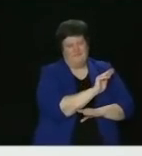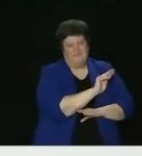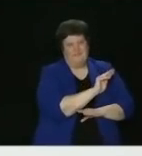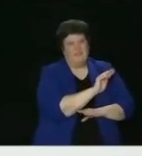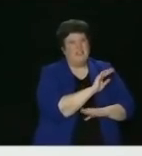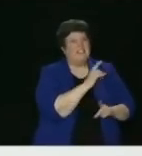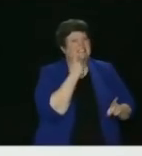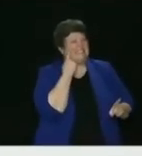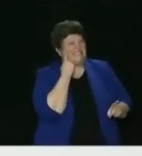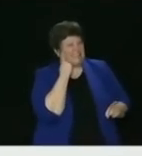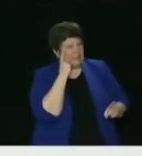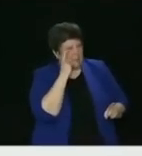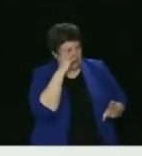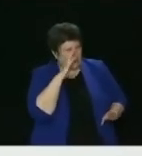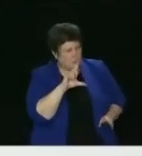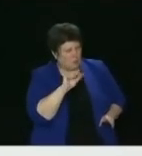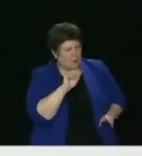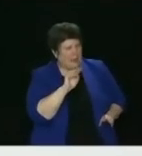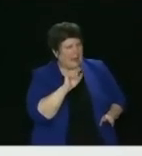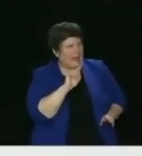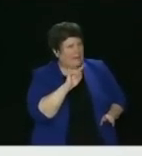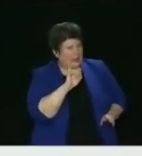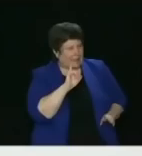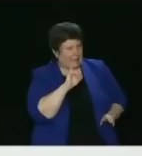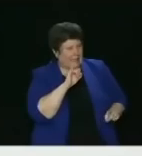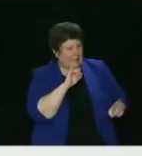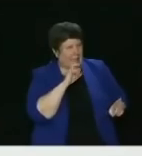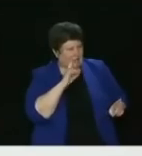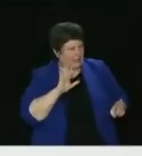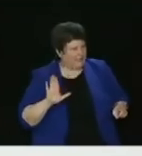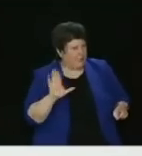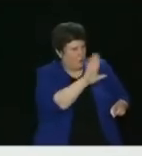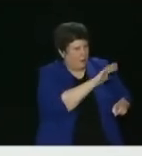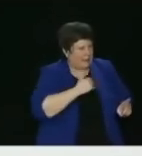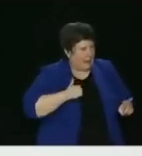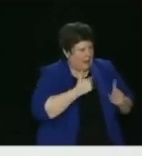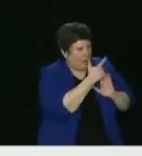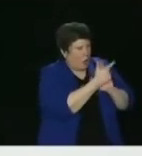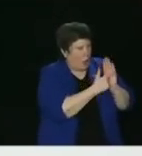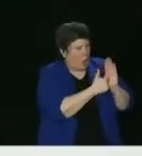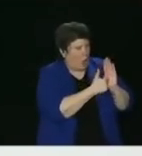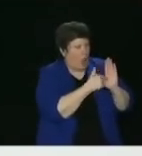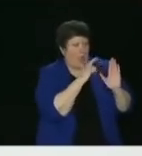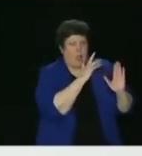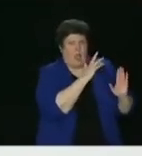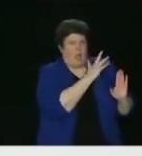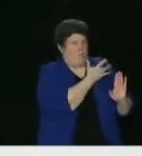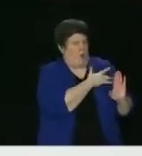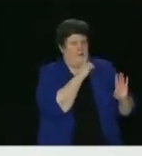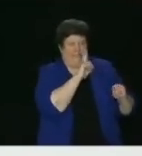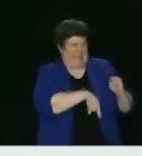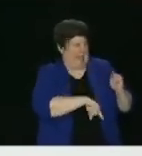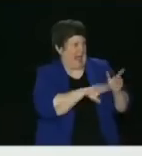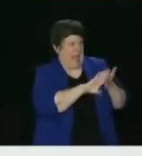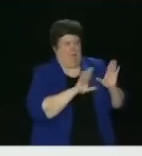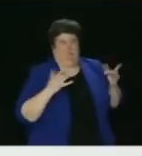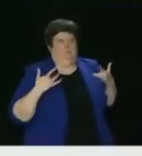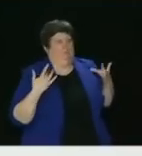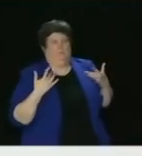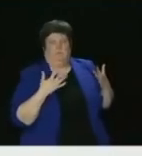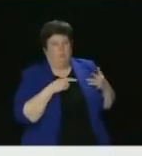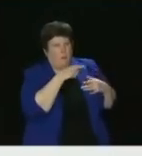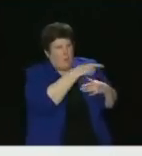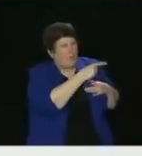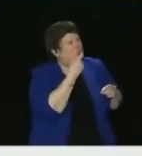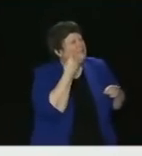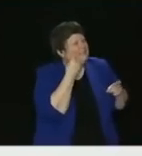Minister Lametti, if I understood him, said that this will apply across Canada and that provinces will not be able to opt out. Your opening statement